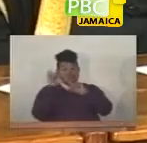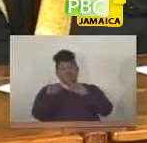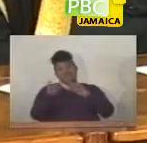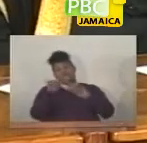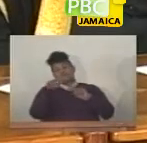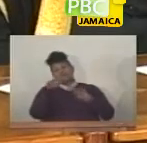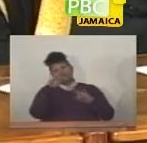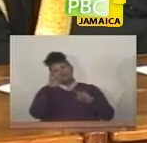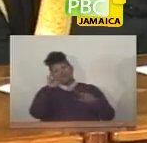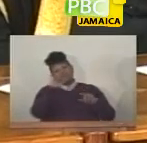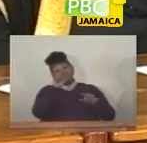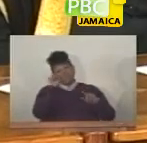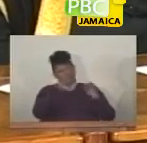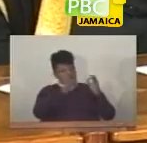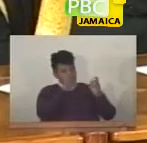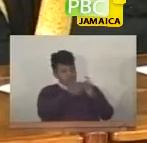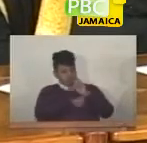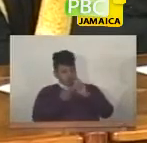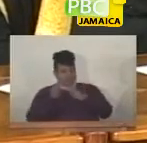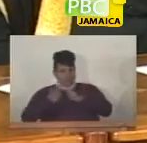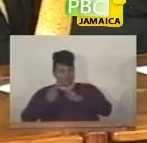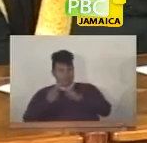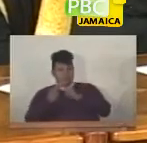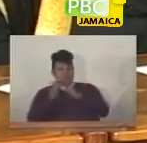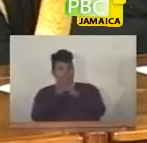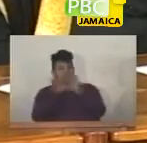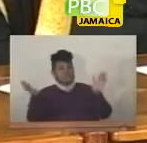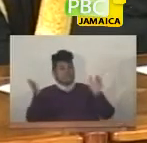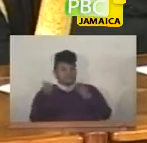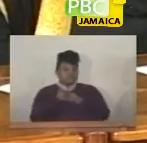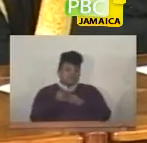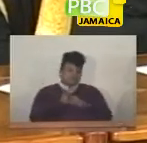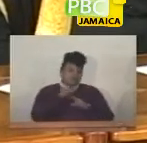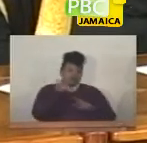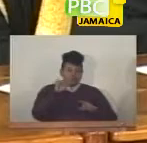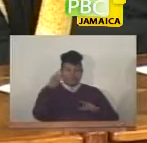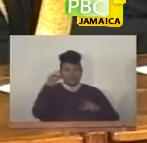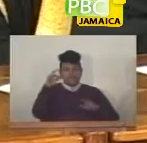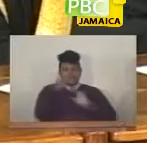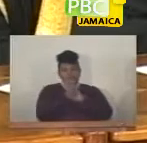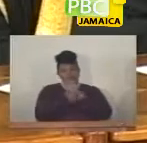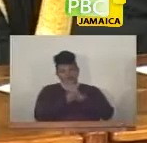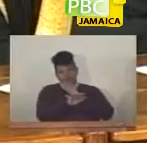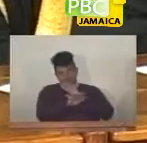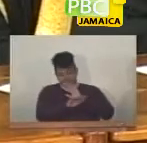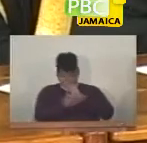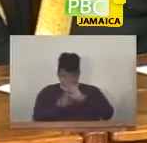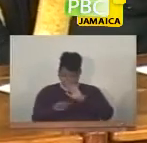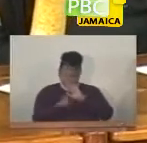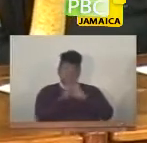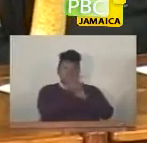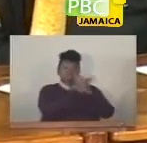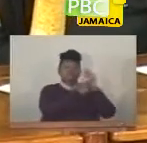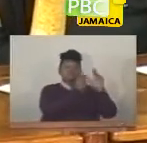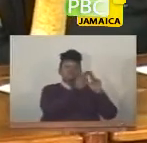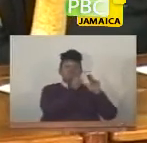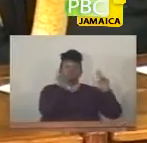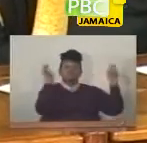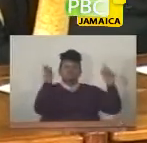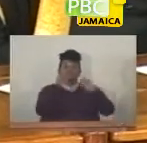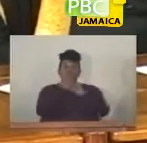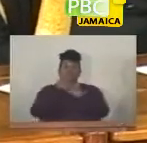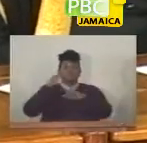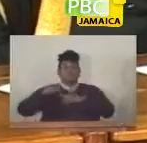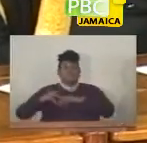Sessions Miscellaneous Amendment Act 2018. A bill shortly entitled the Child Care